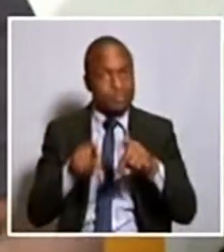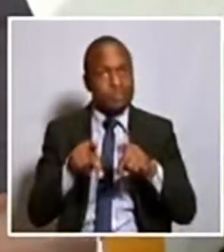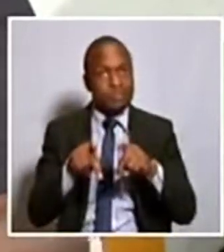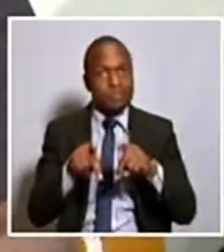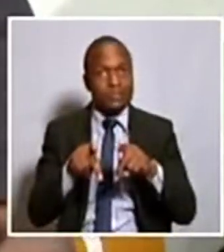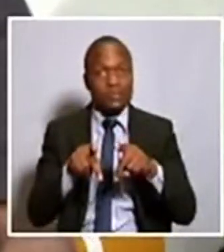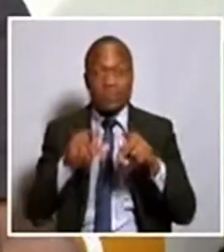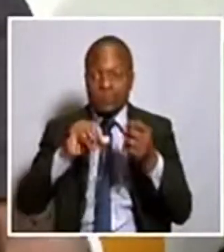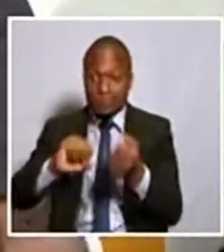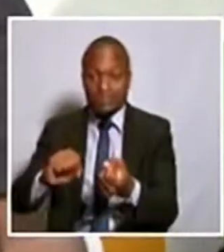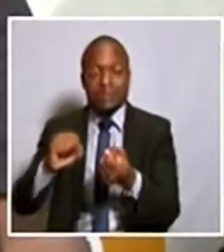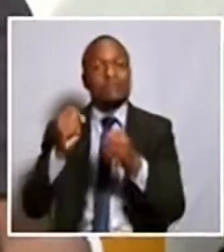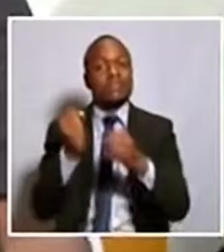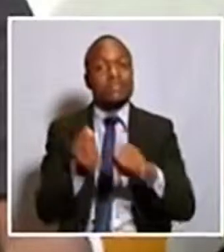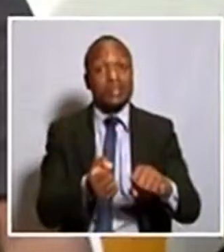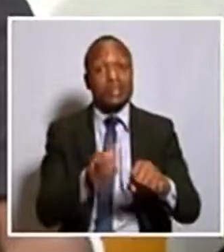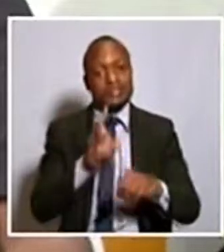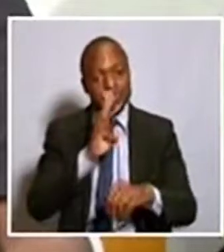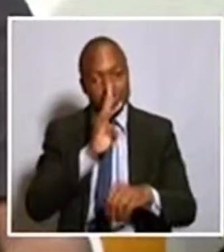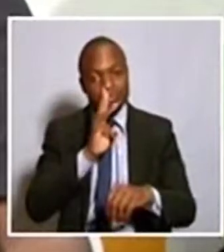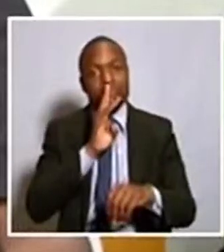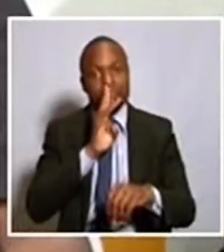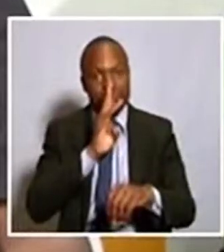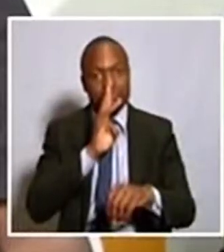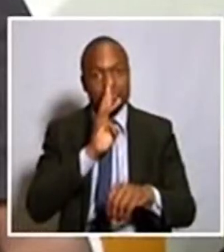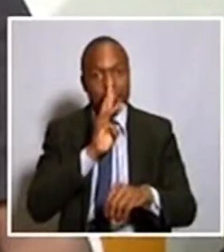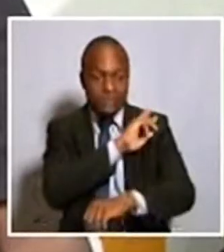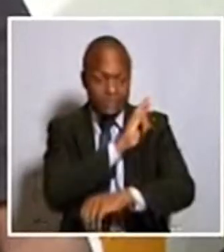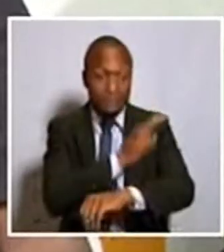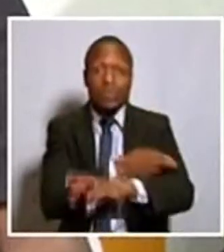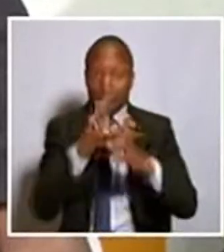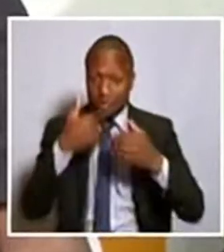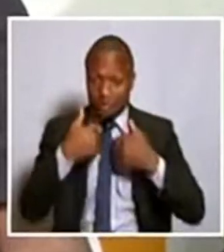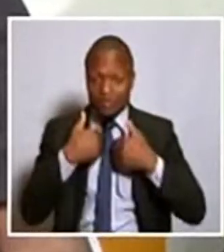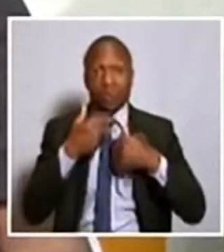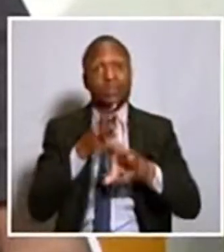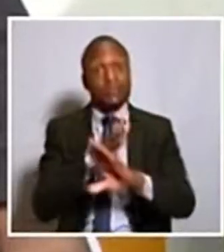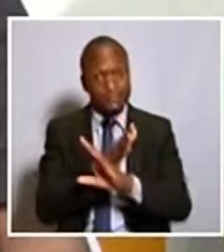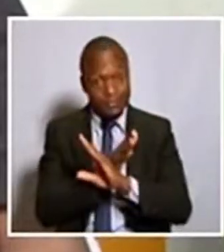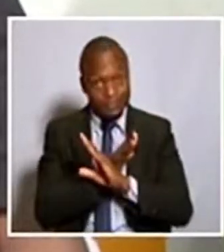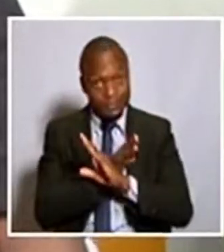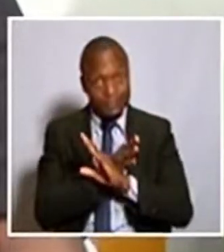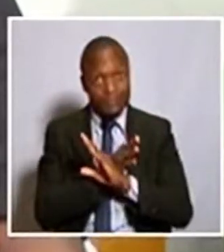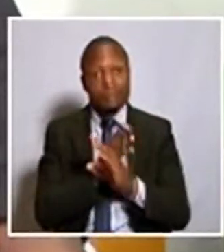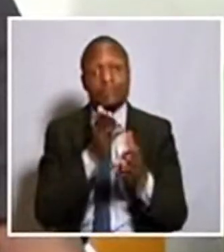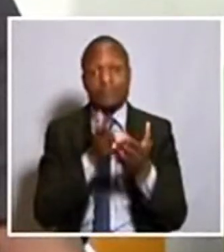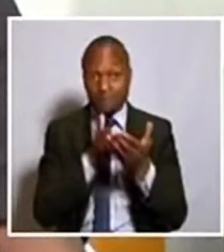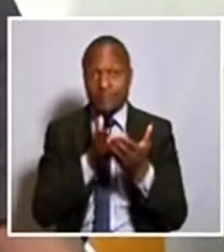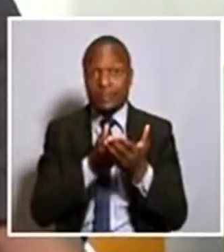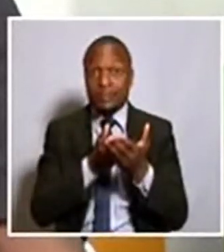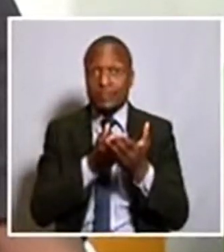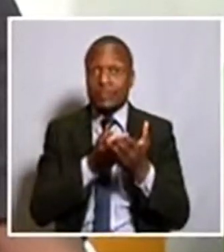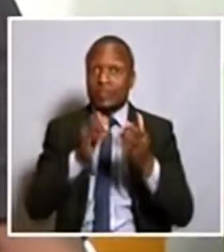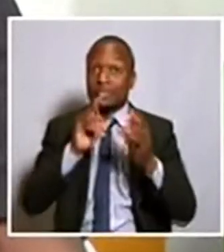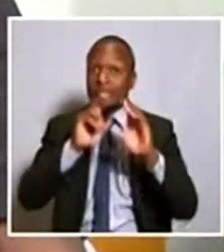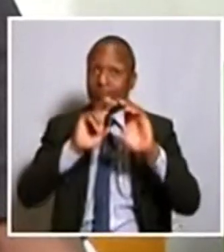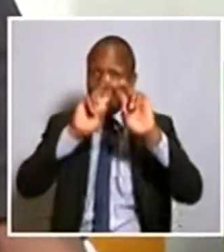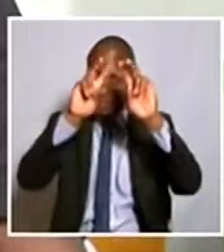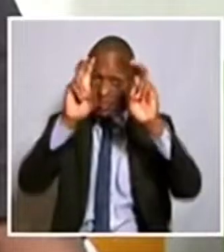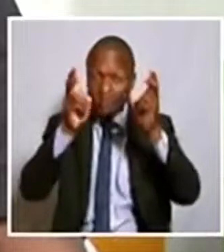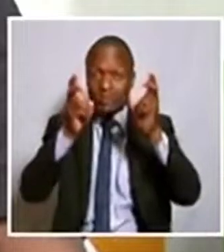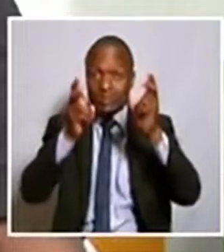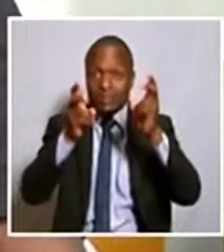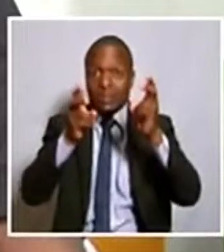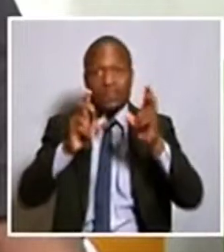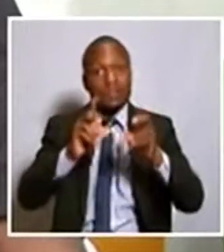also protect our water bodies which we have here in this country. You know, this topic of a life below water,